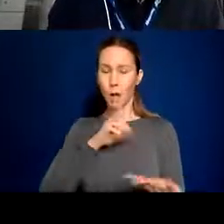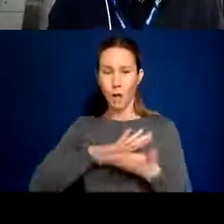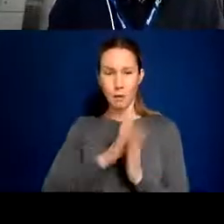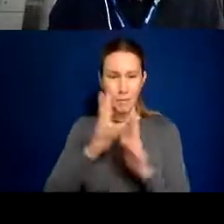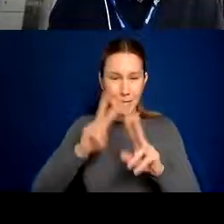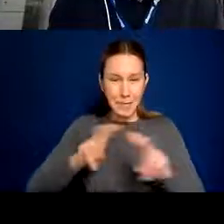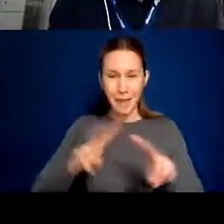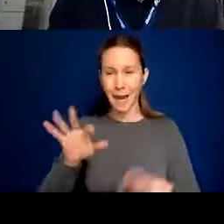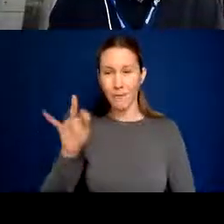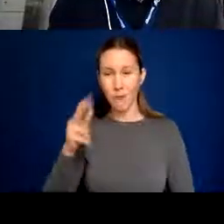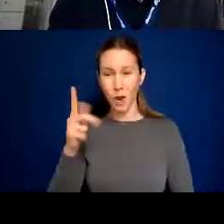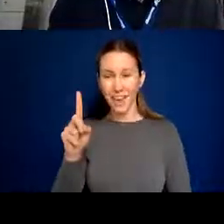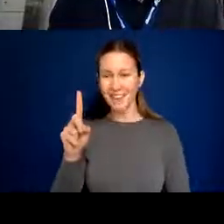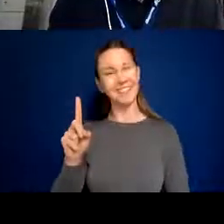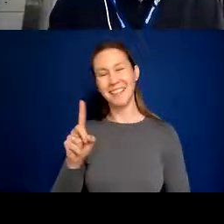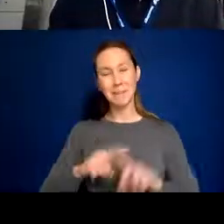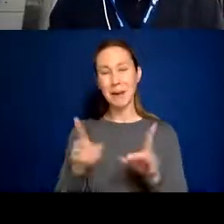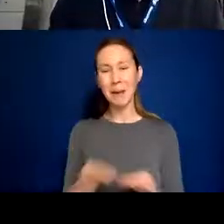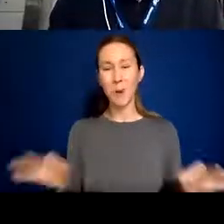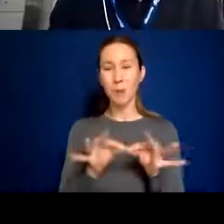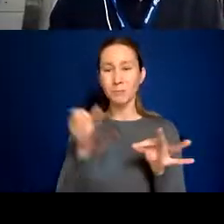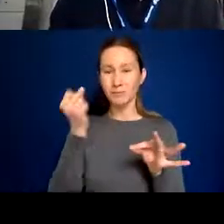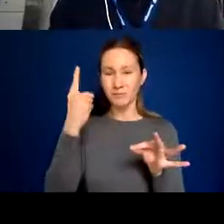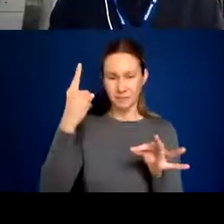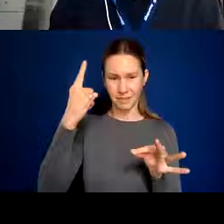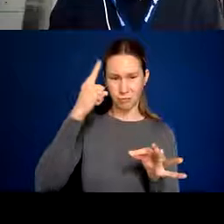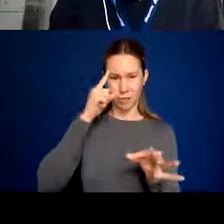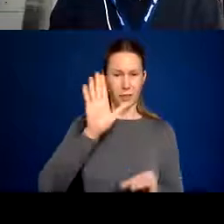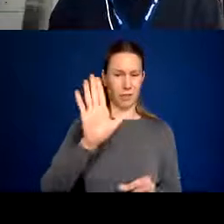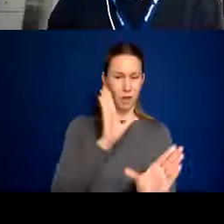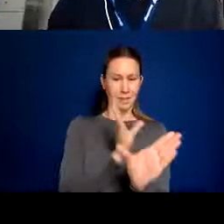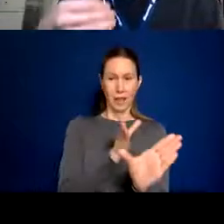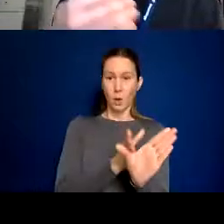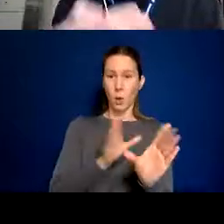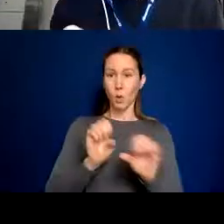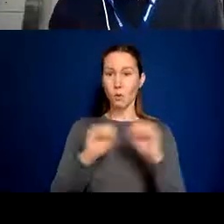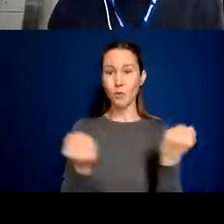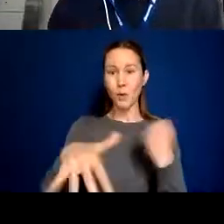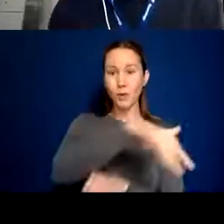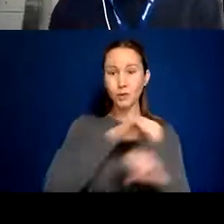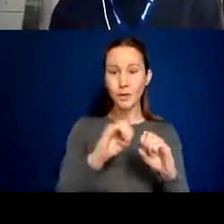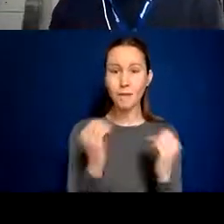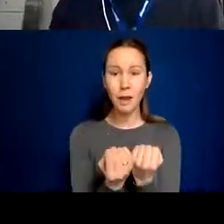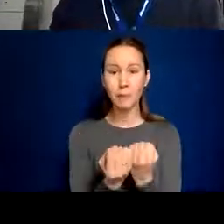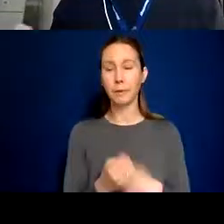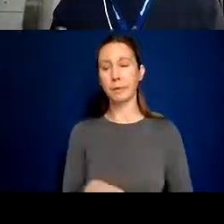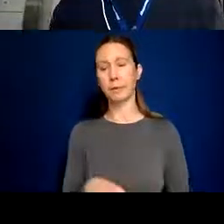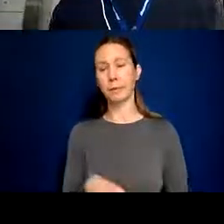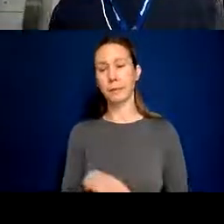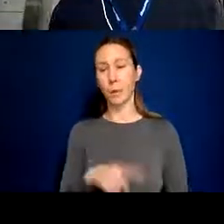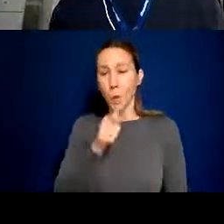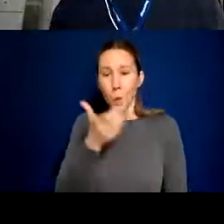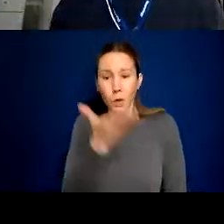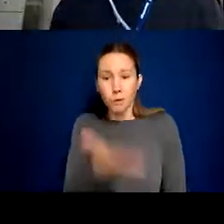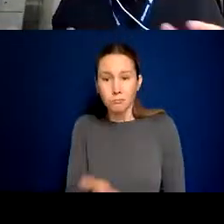but it's really important to understand the psychosocial environment, who they were, and what